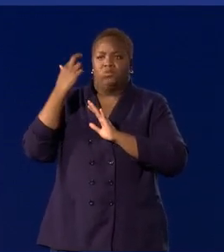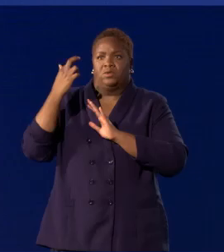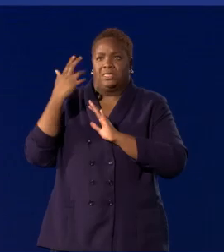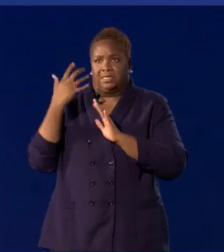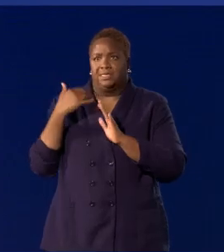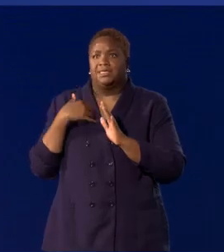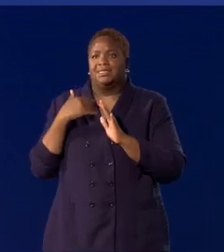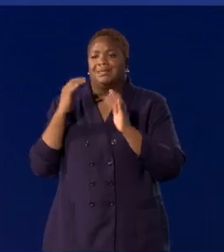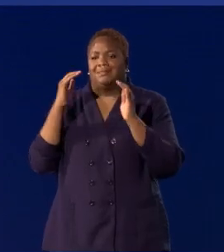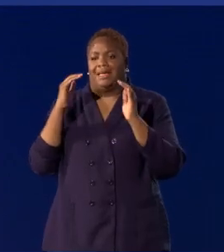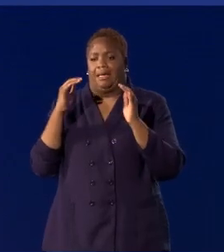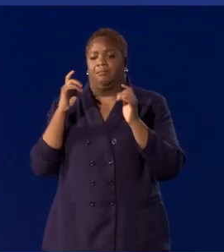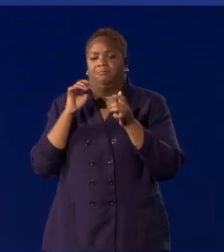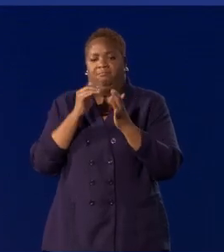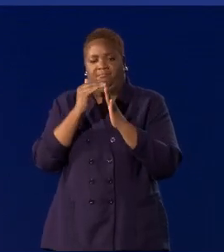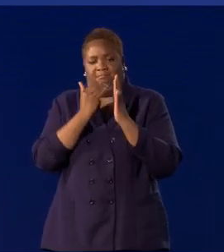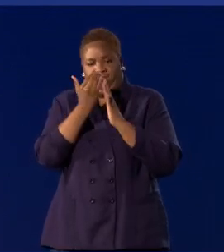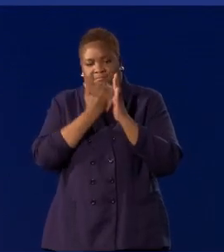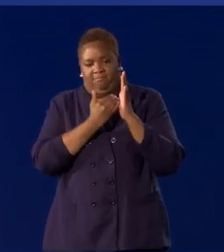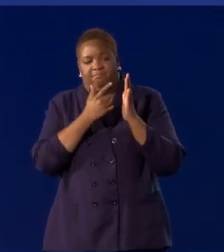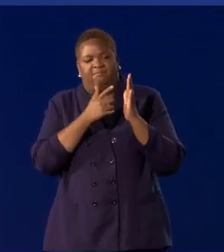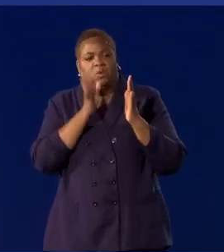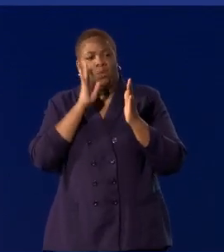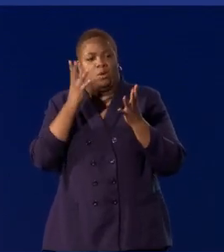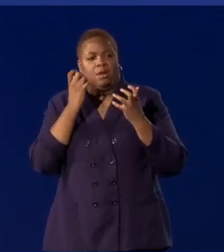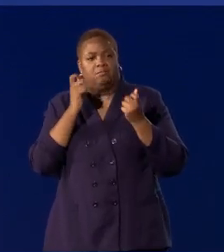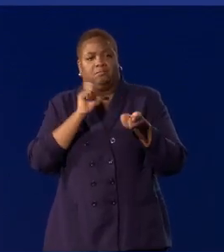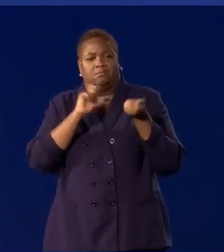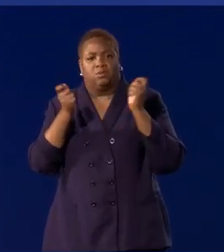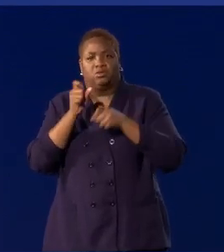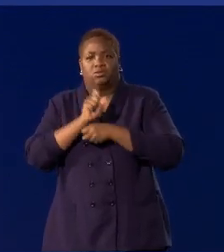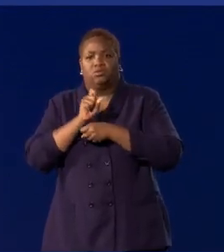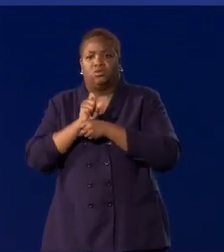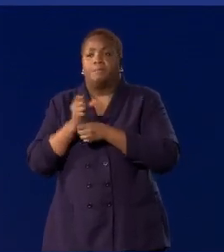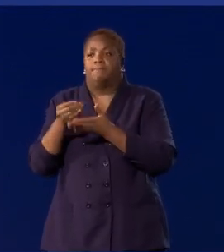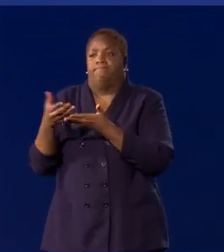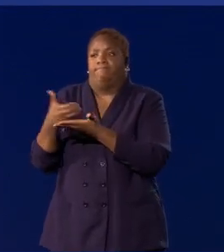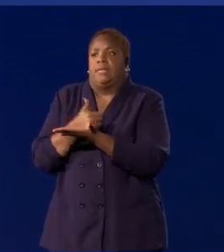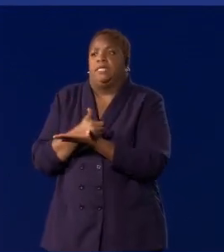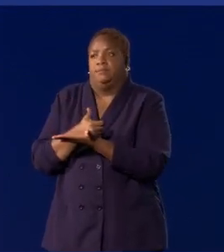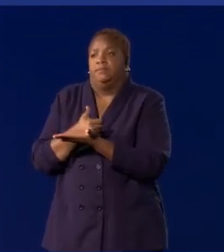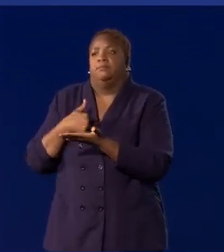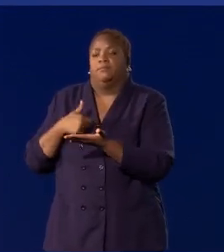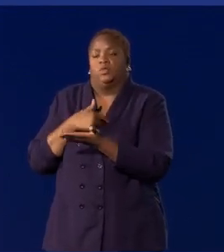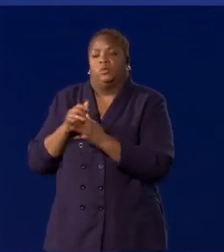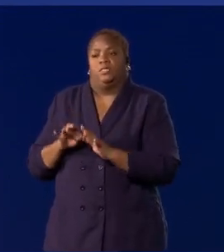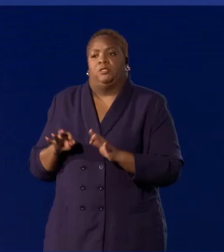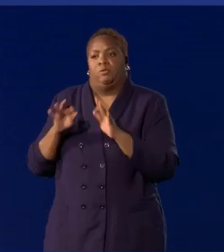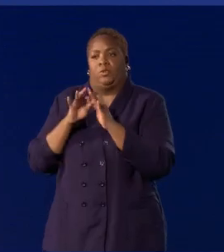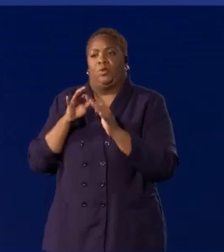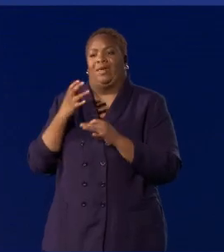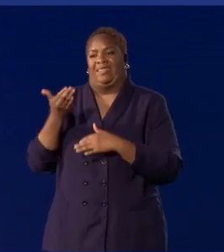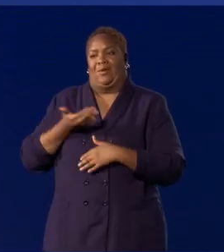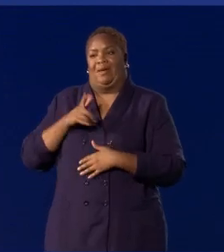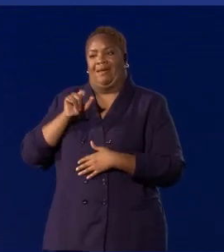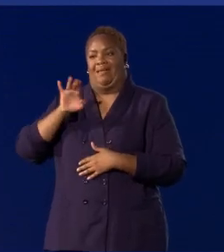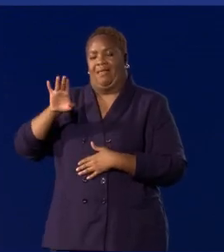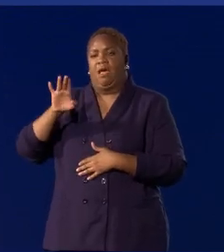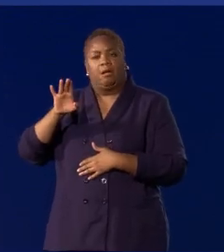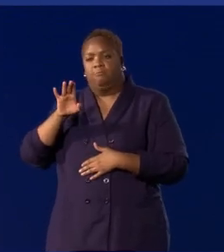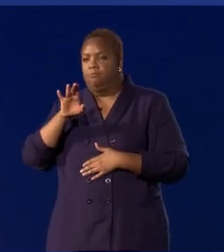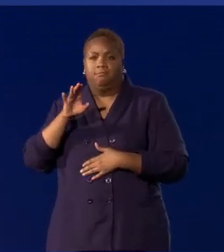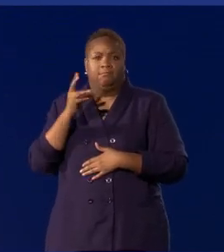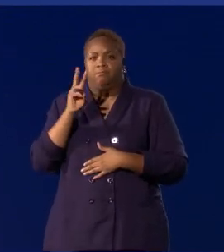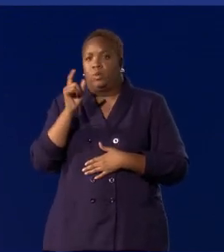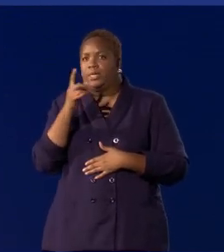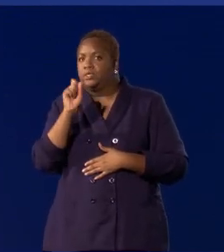as switching jobs is compensation. So it only is befitting that we track at the hiring lab what wages are doing.